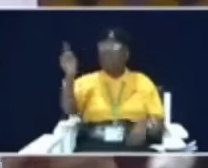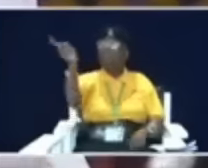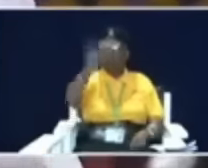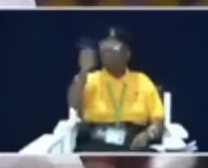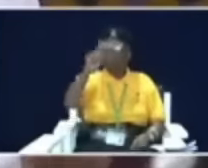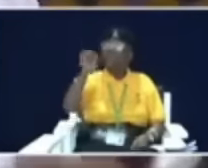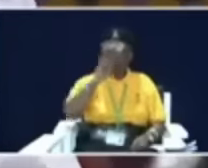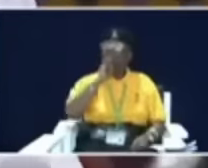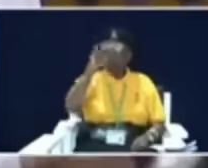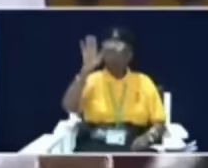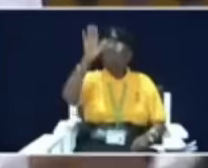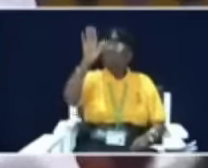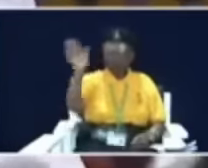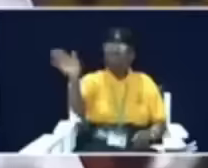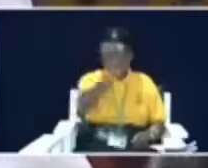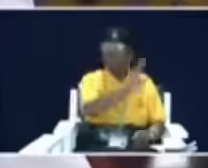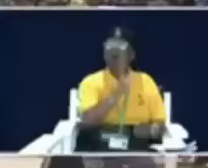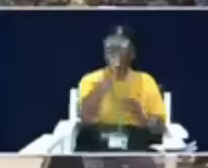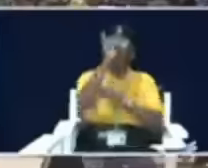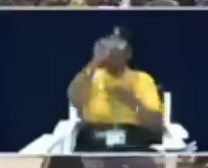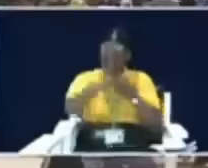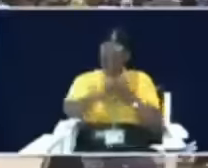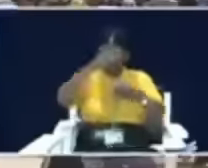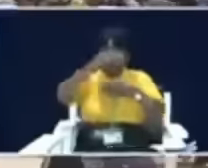That wall will fall tonight.